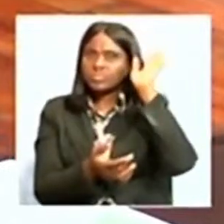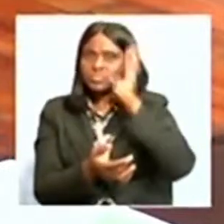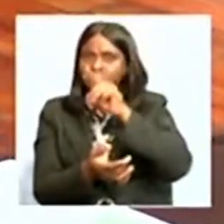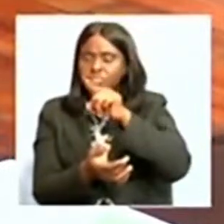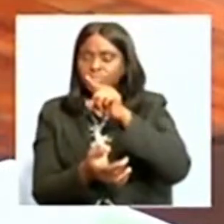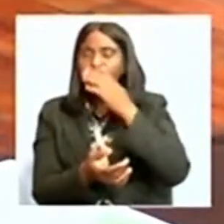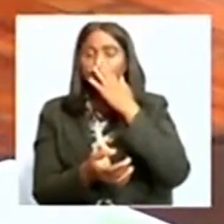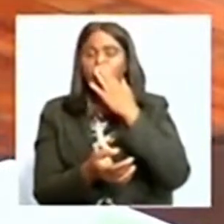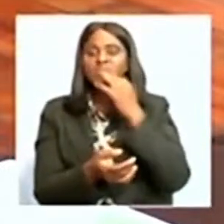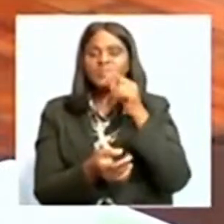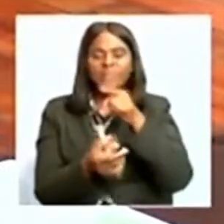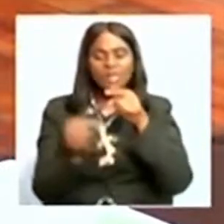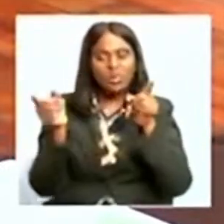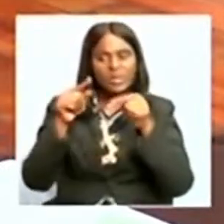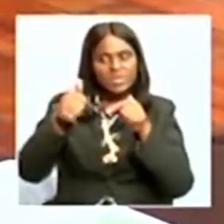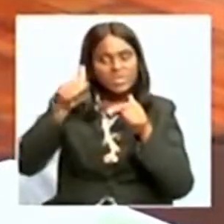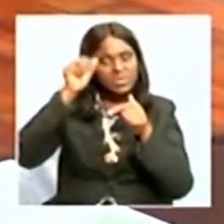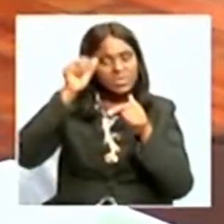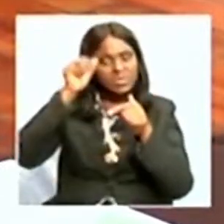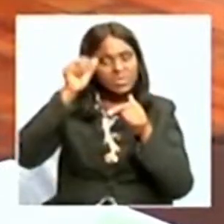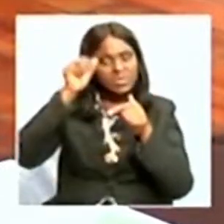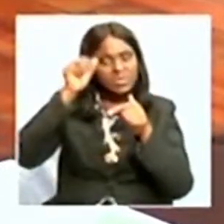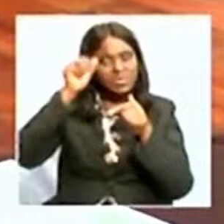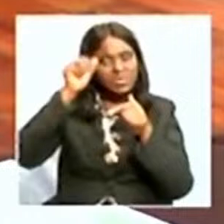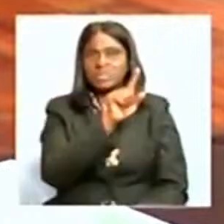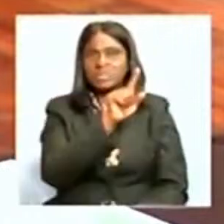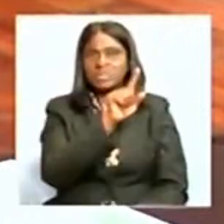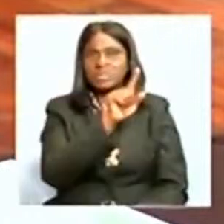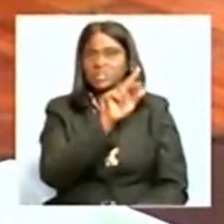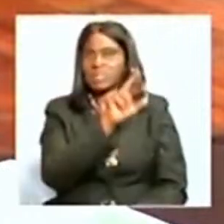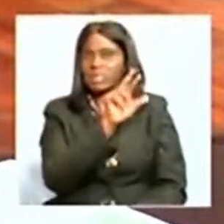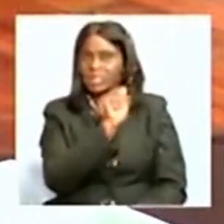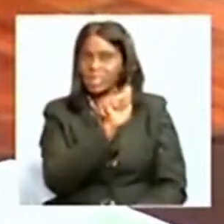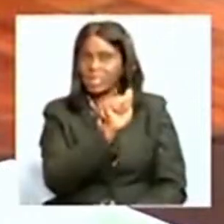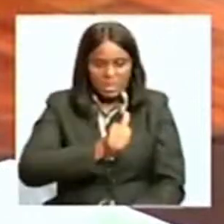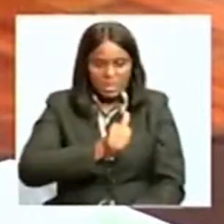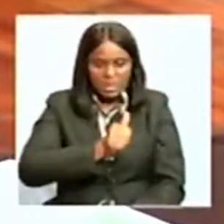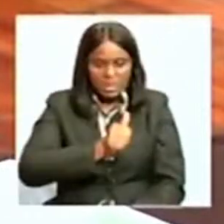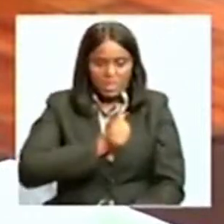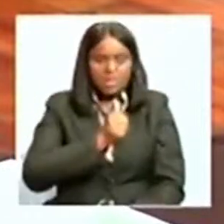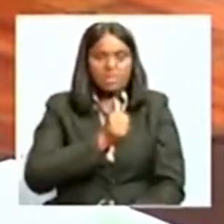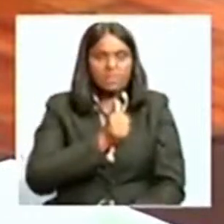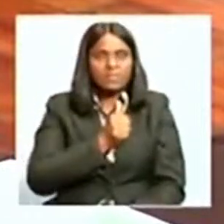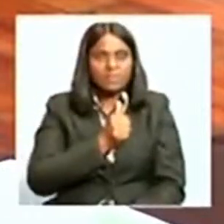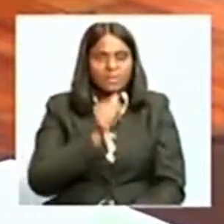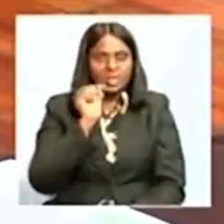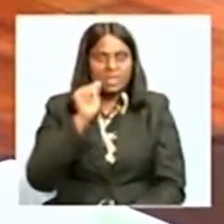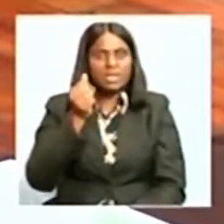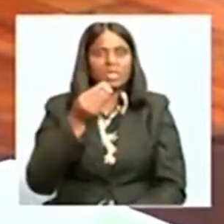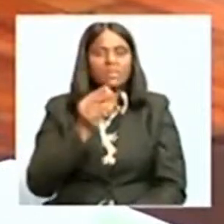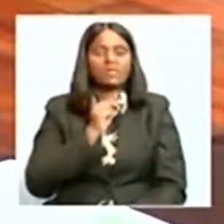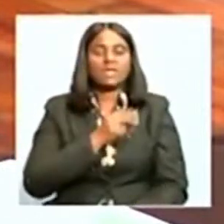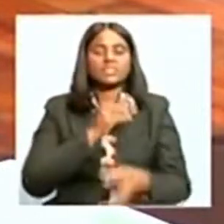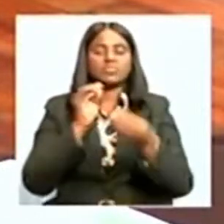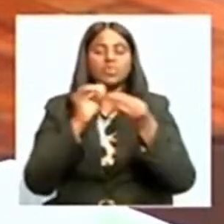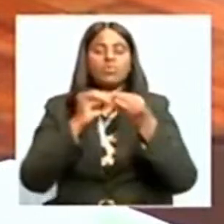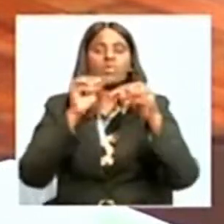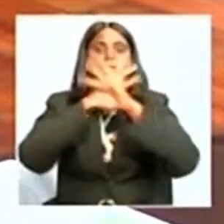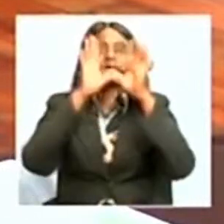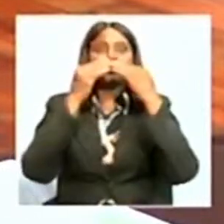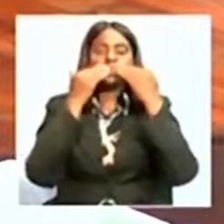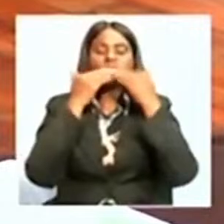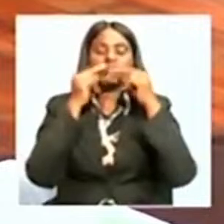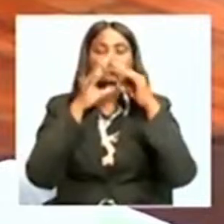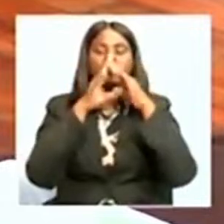we, when the ministry comes and also then I think they can give us more credit. Yes, thank you so much.